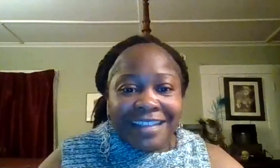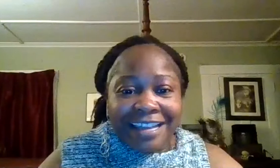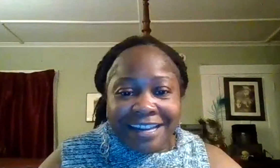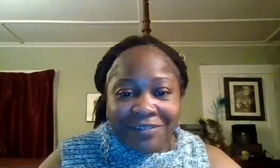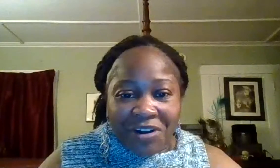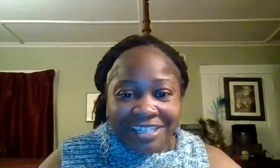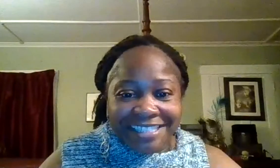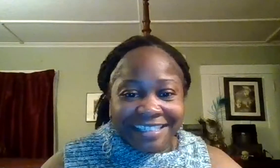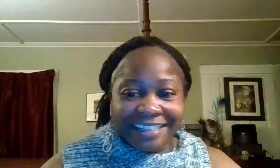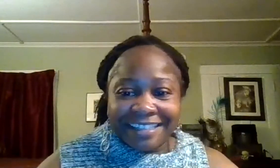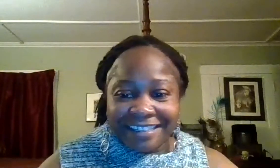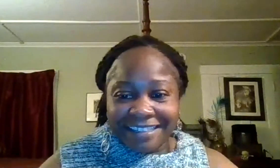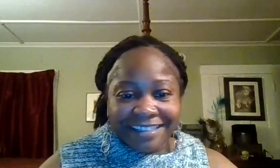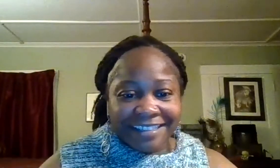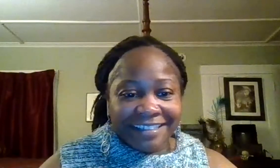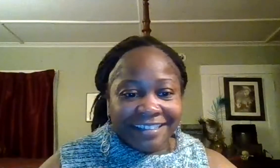any of the artists.